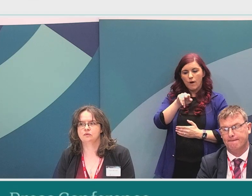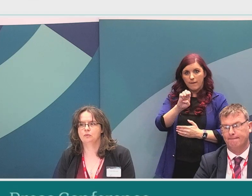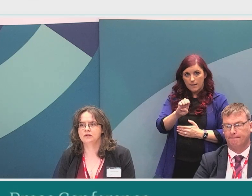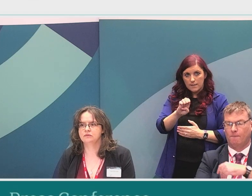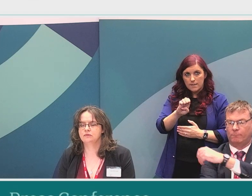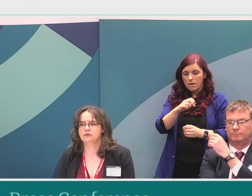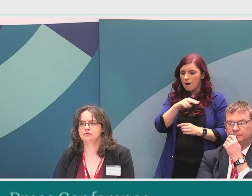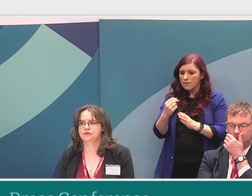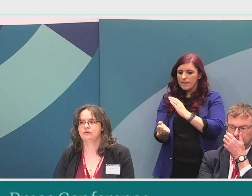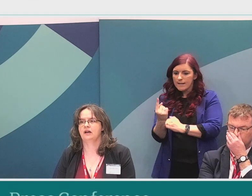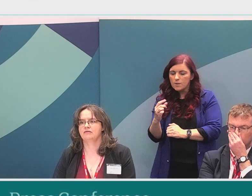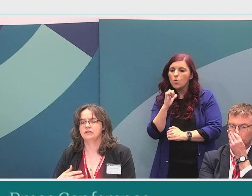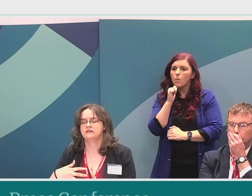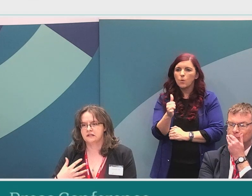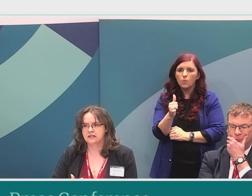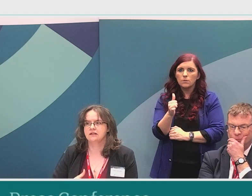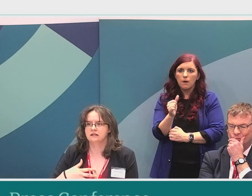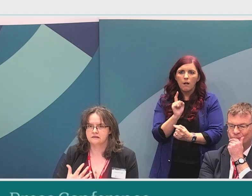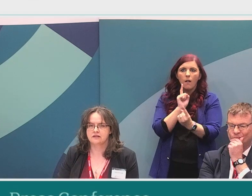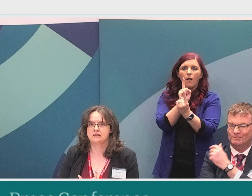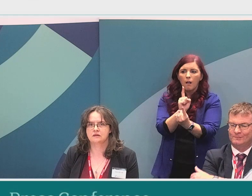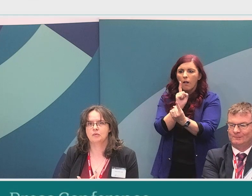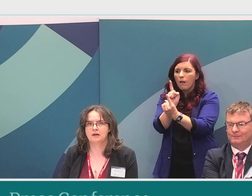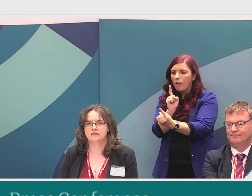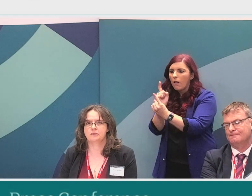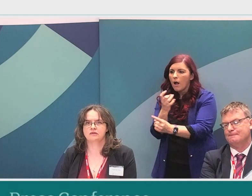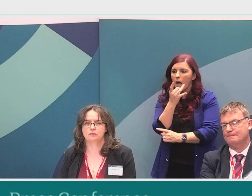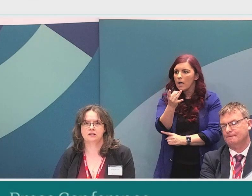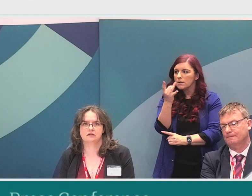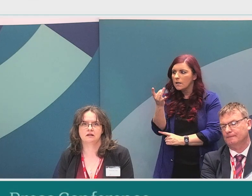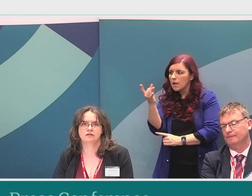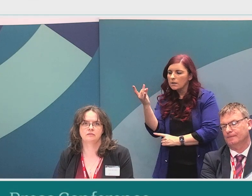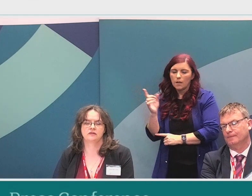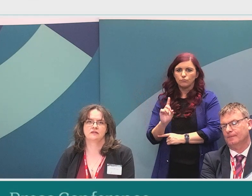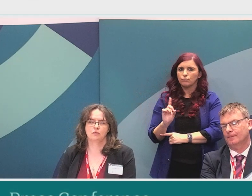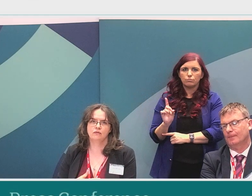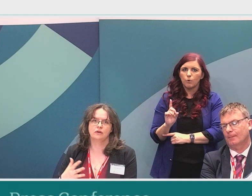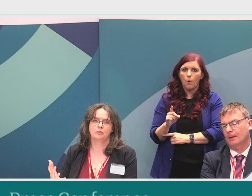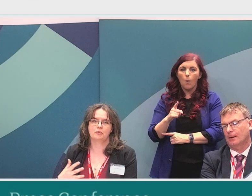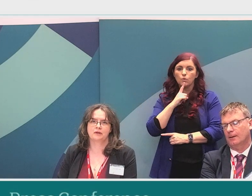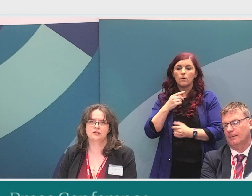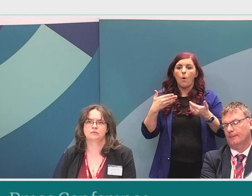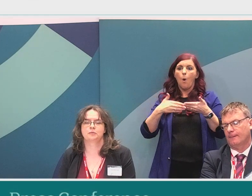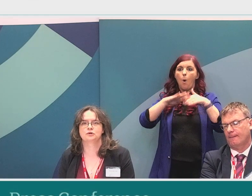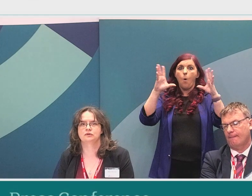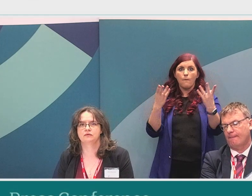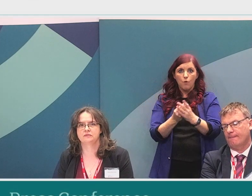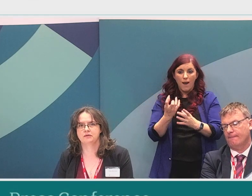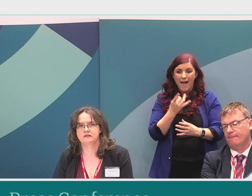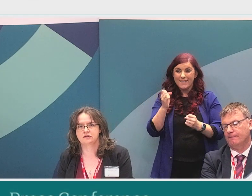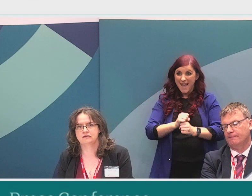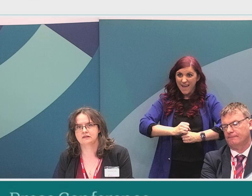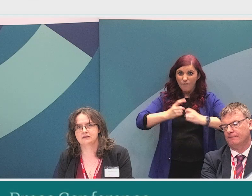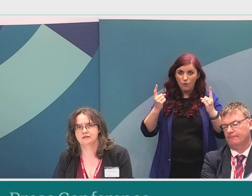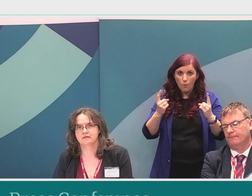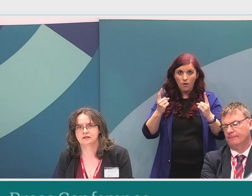So we don't go down through every single incident that someone may have experienced within their lifetime. So this is the overall population proportion who have experienced